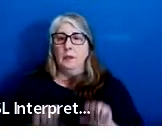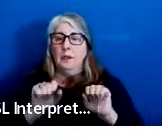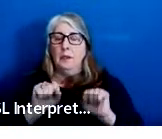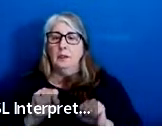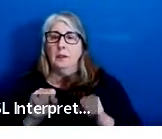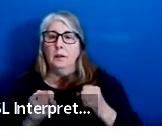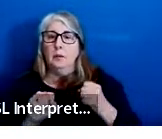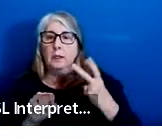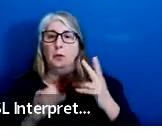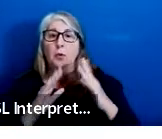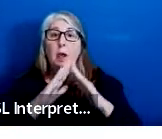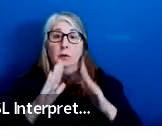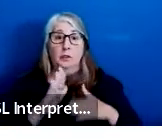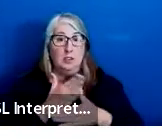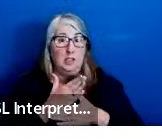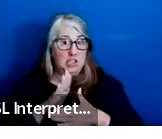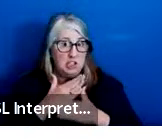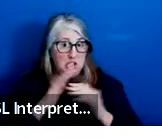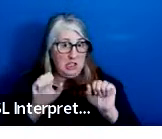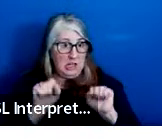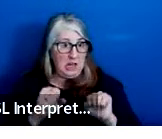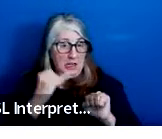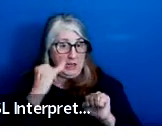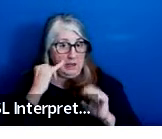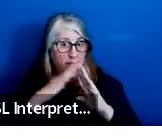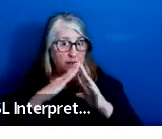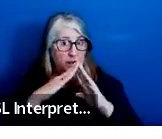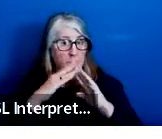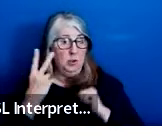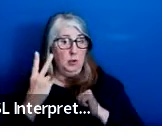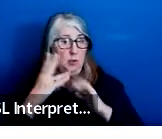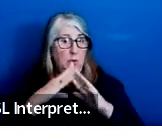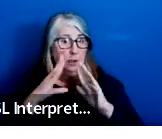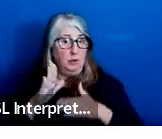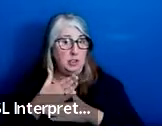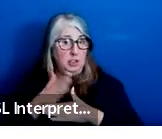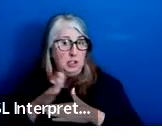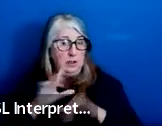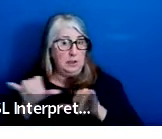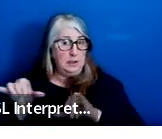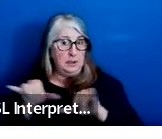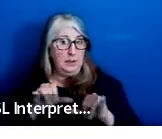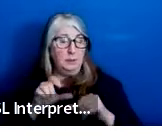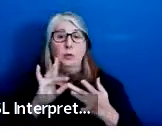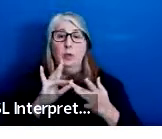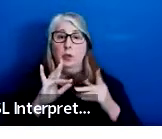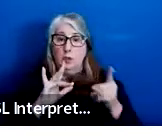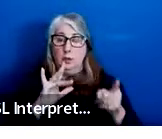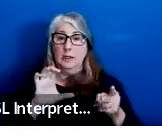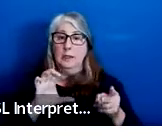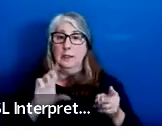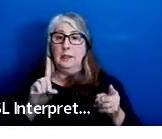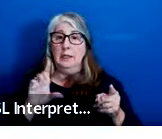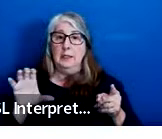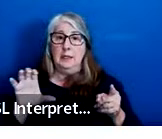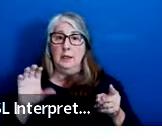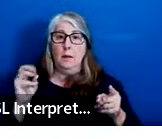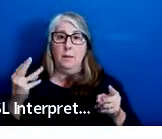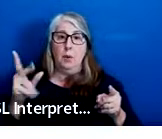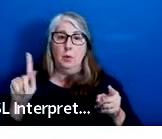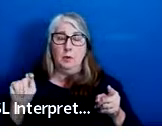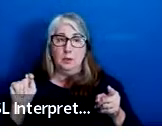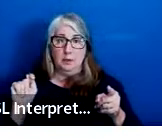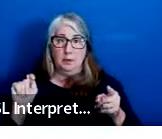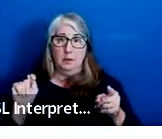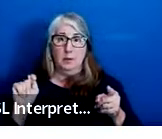And if there are houses sharing the same equipment, you can always reach out to PGC Compost, the email address that's been